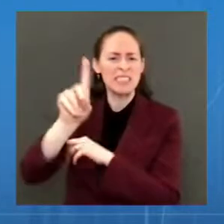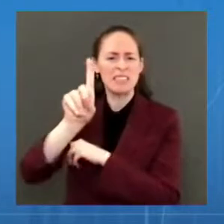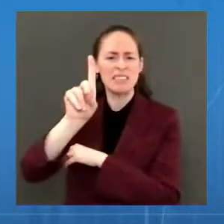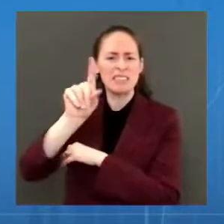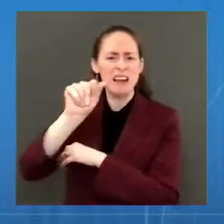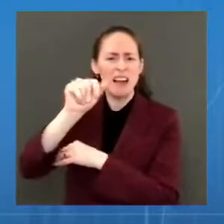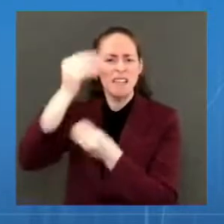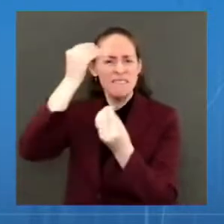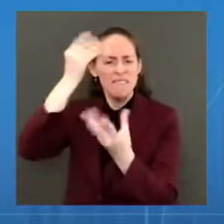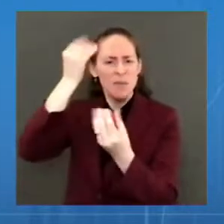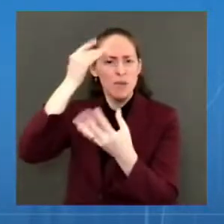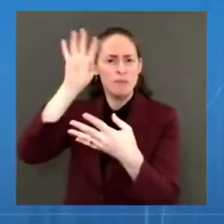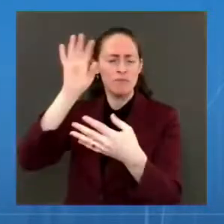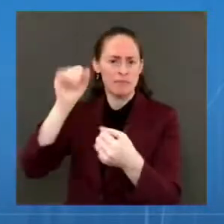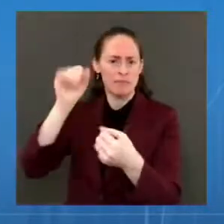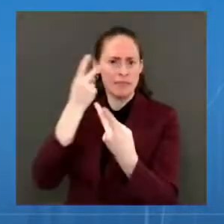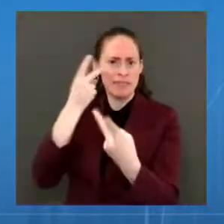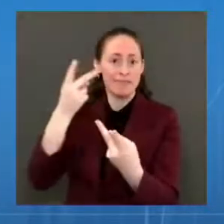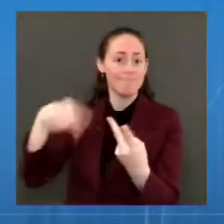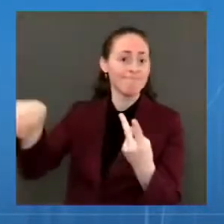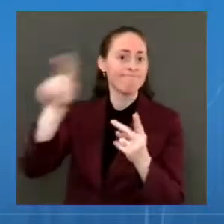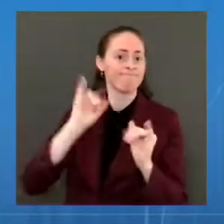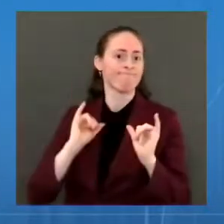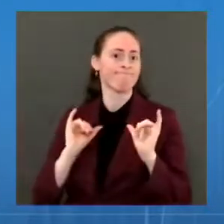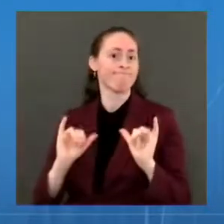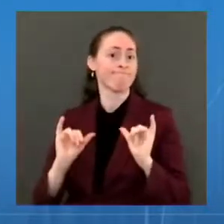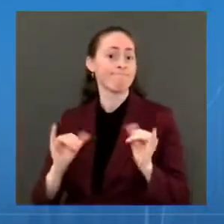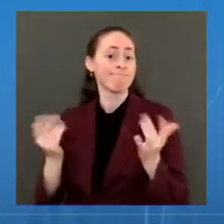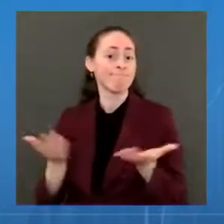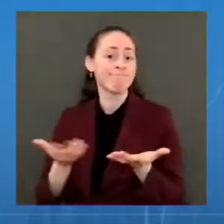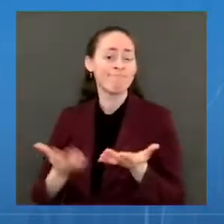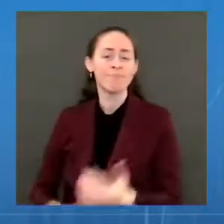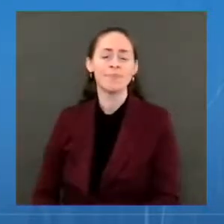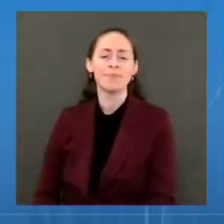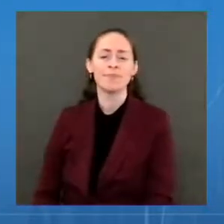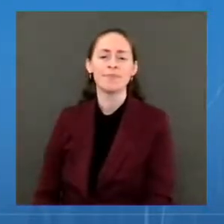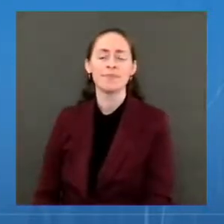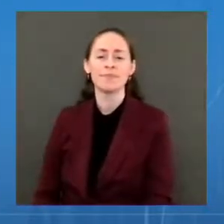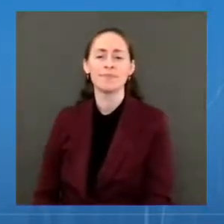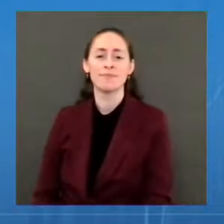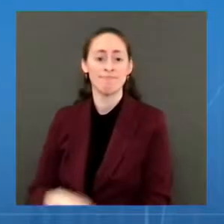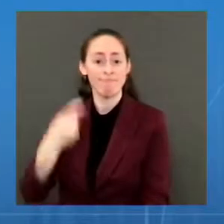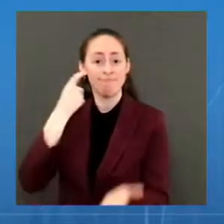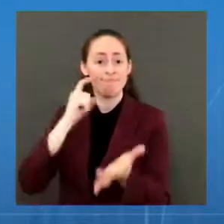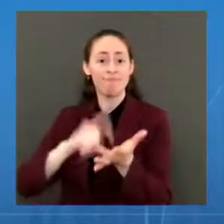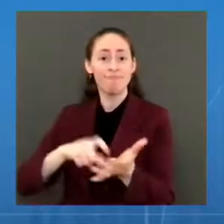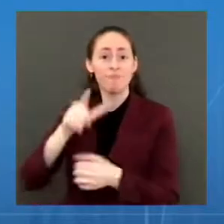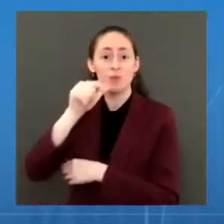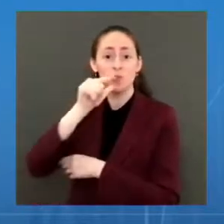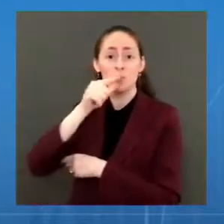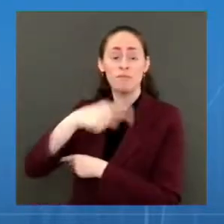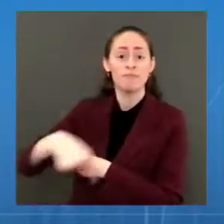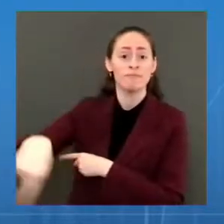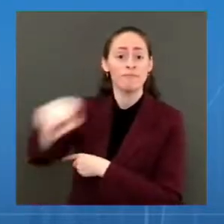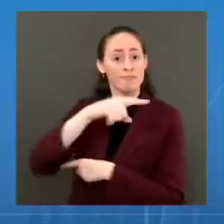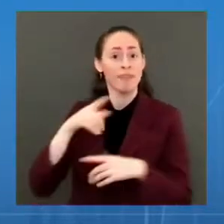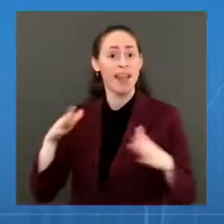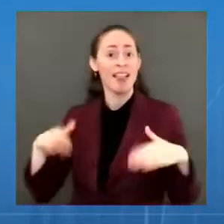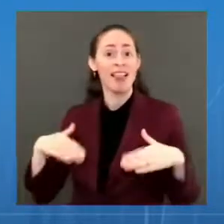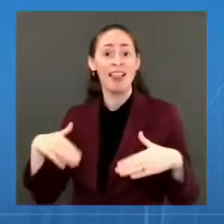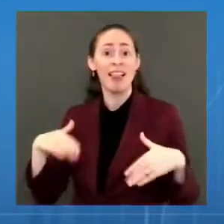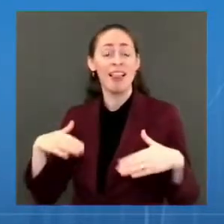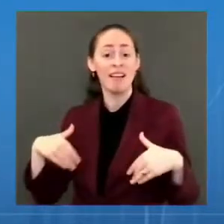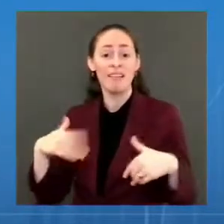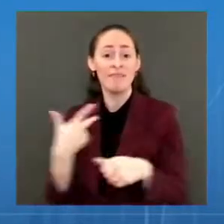likely to test positive for COVID-19 than vaccinated individuals. And most tragic are the vaccine preventable deaths